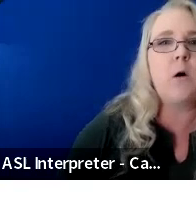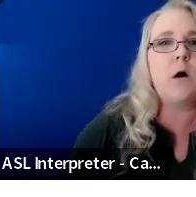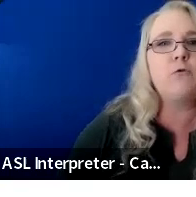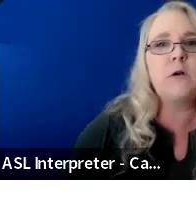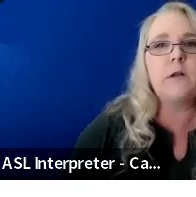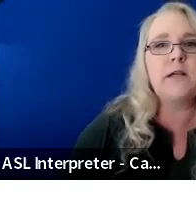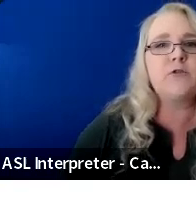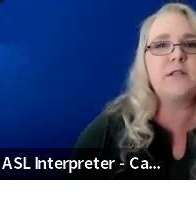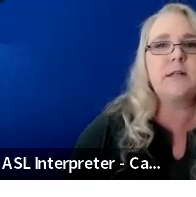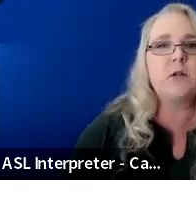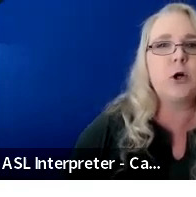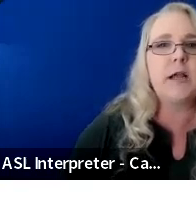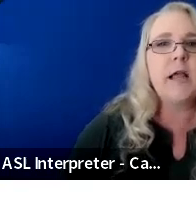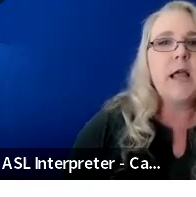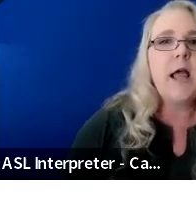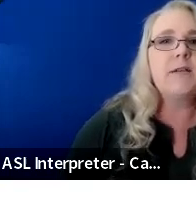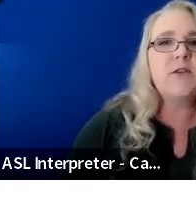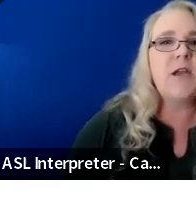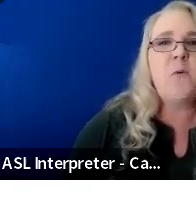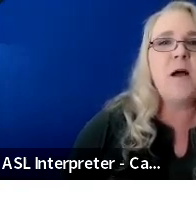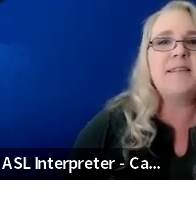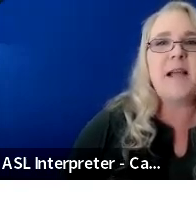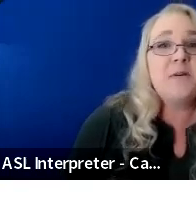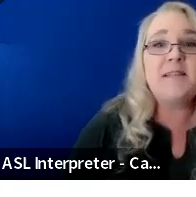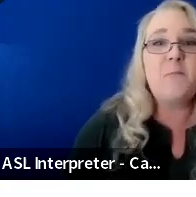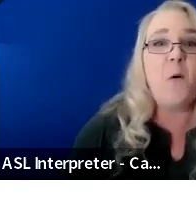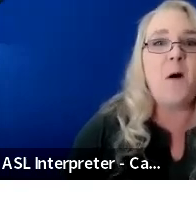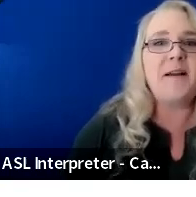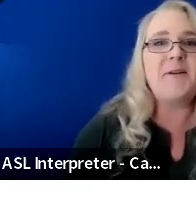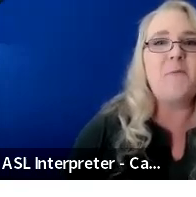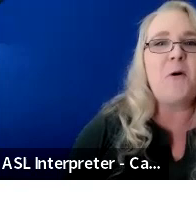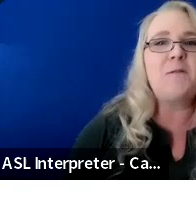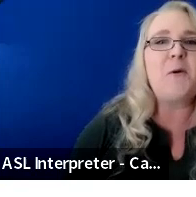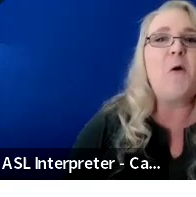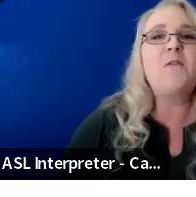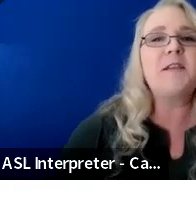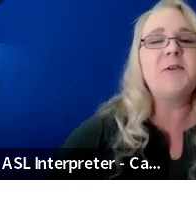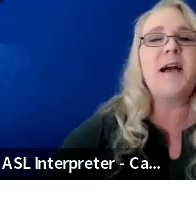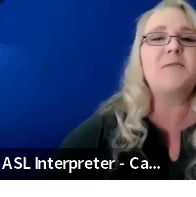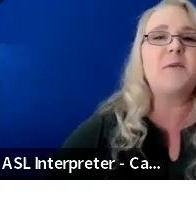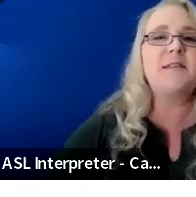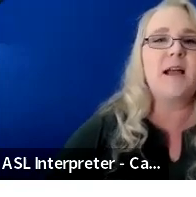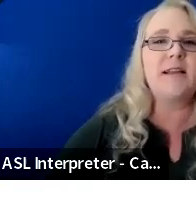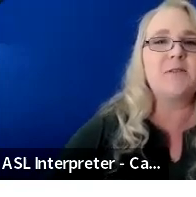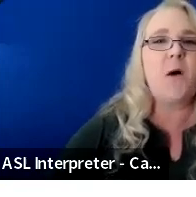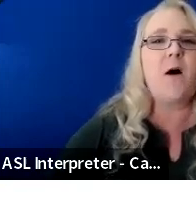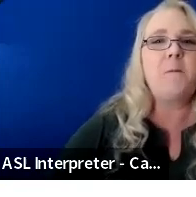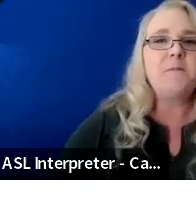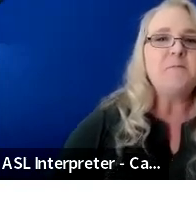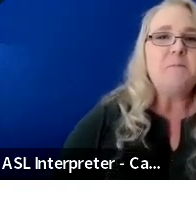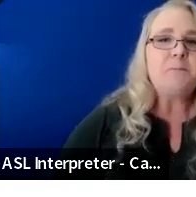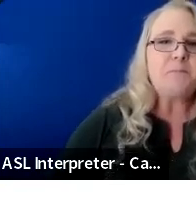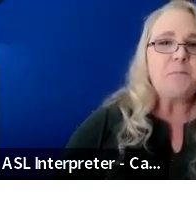people now are really interested in learning. And so I want to see more, more of you. Hopefully you guys will be signing as